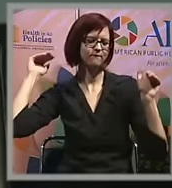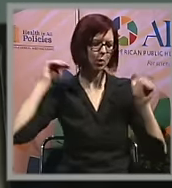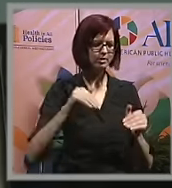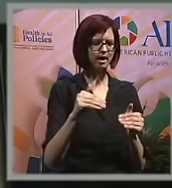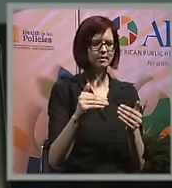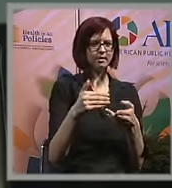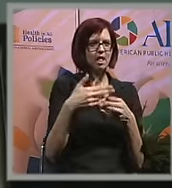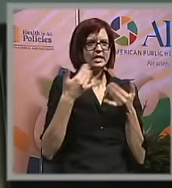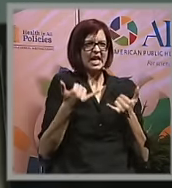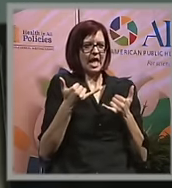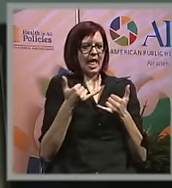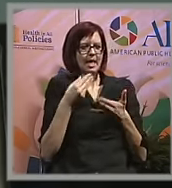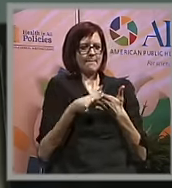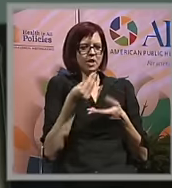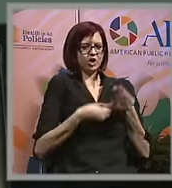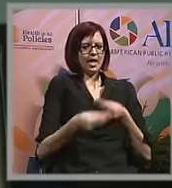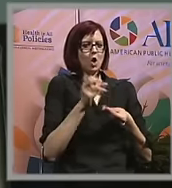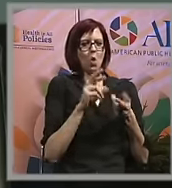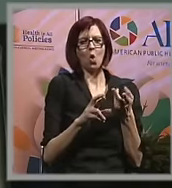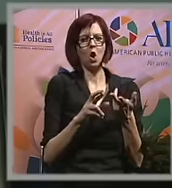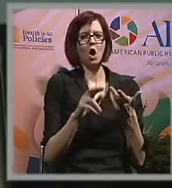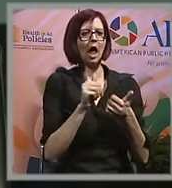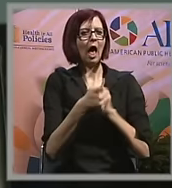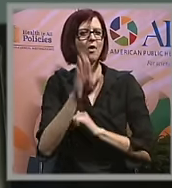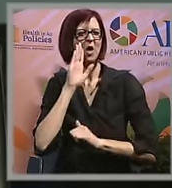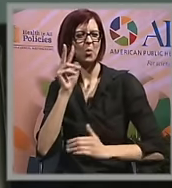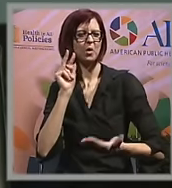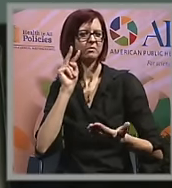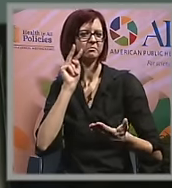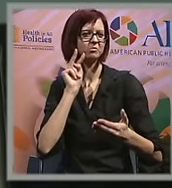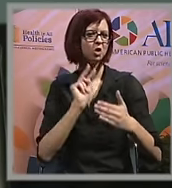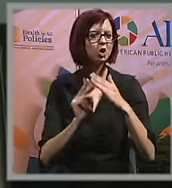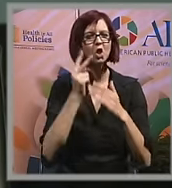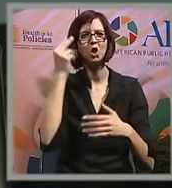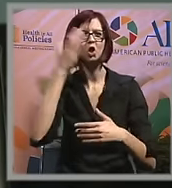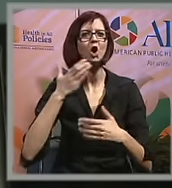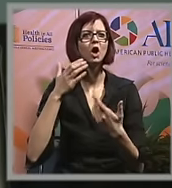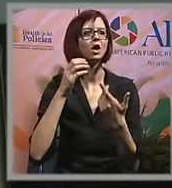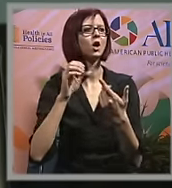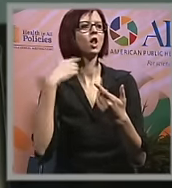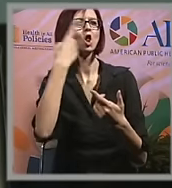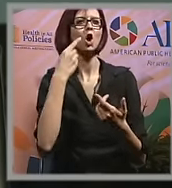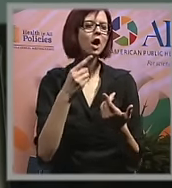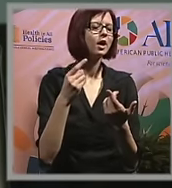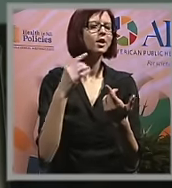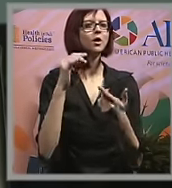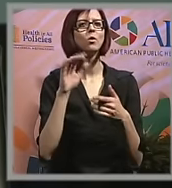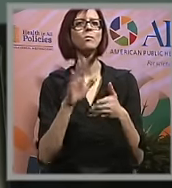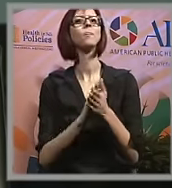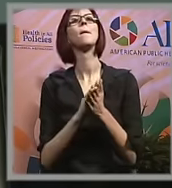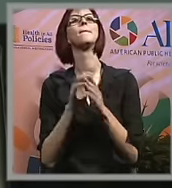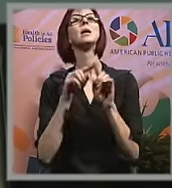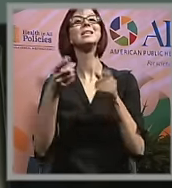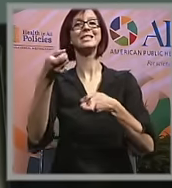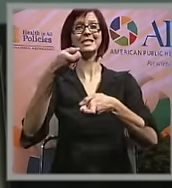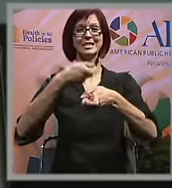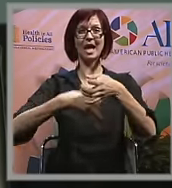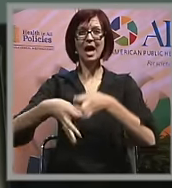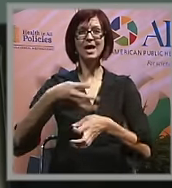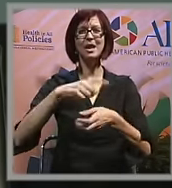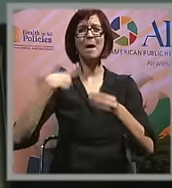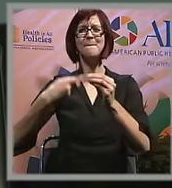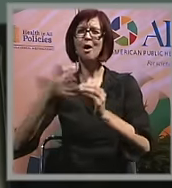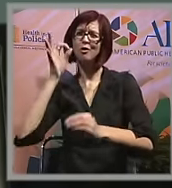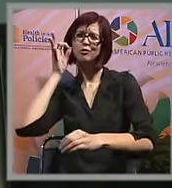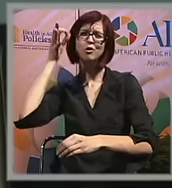know, today's budget or how they're going to look, what they're going to be able to show their constituents tomorrow, but instead about